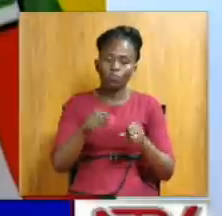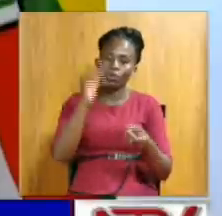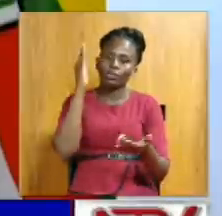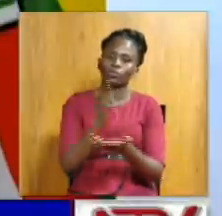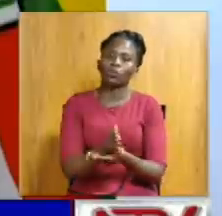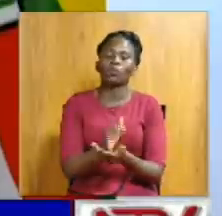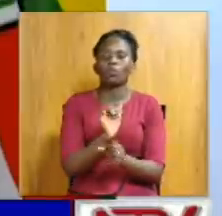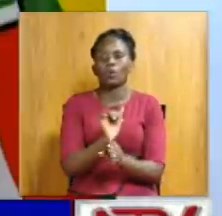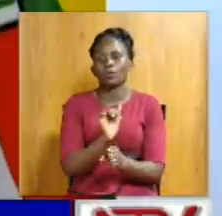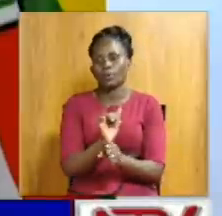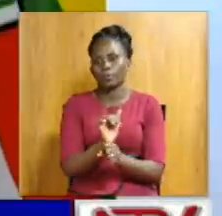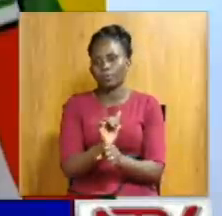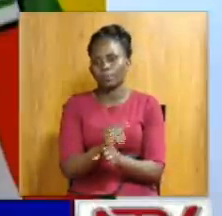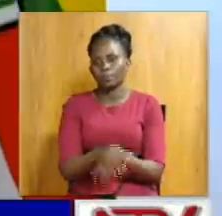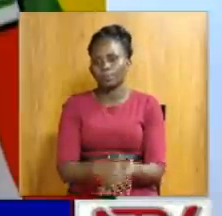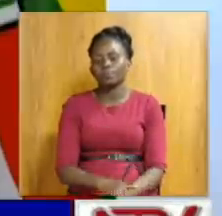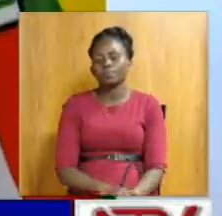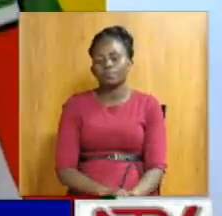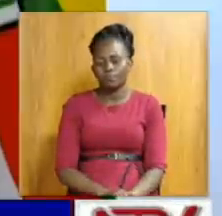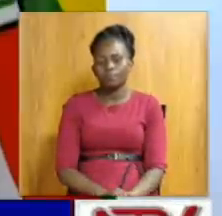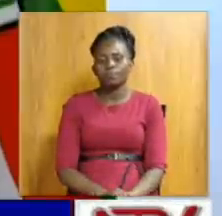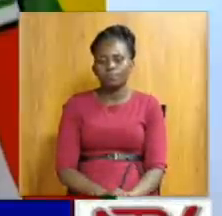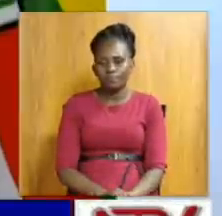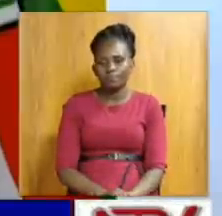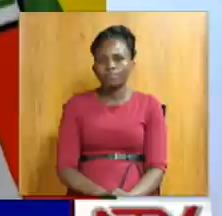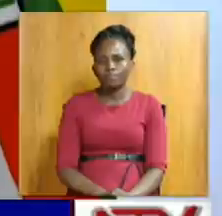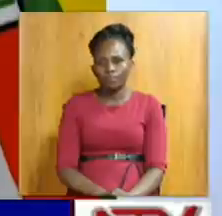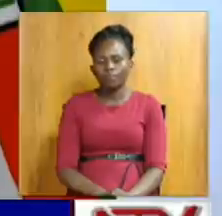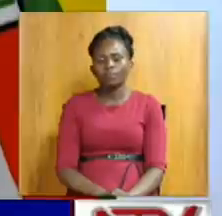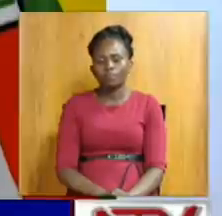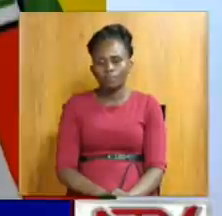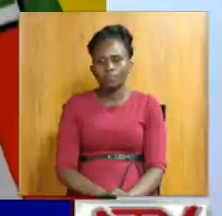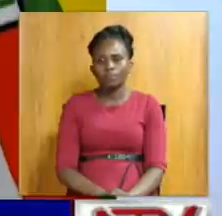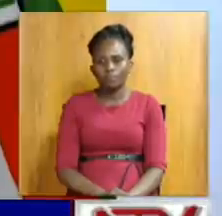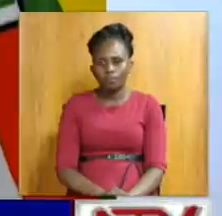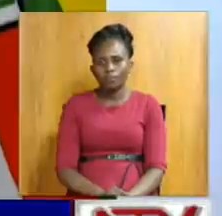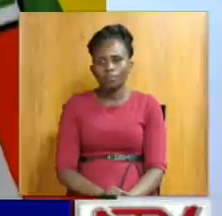Shahe Muyichiro to Shaha Ikumi.